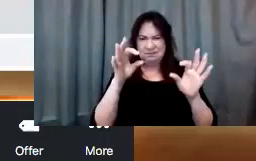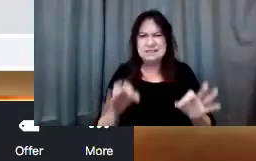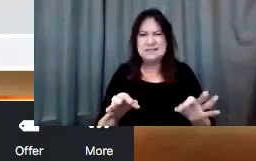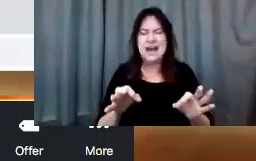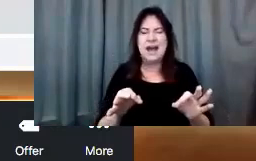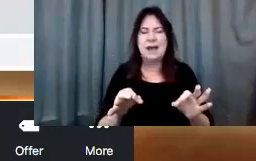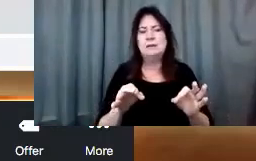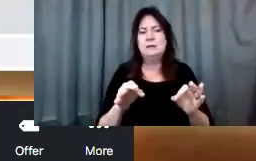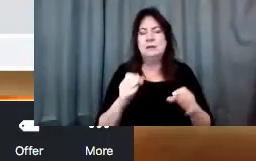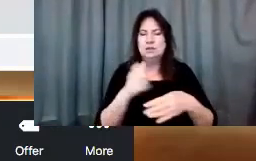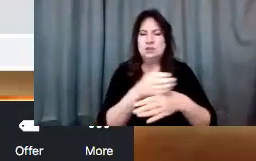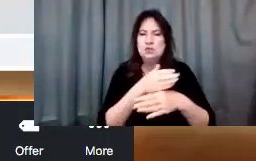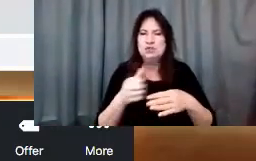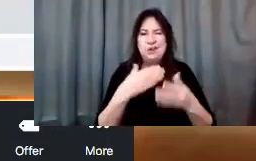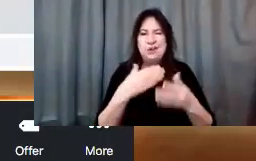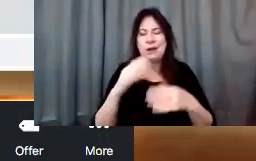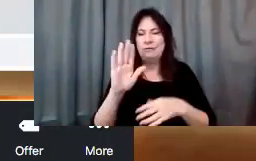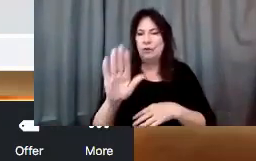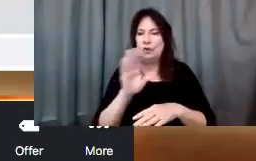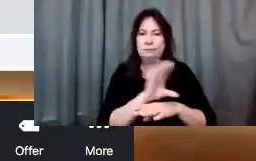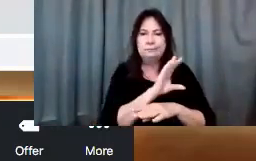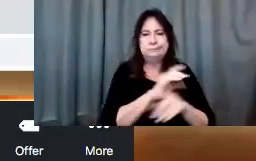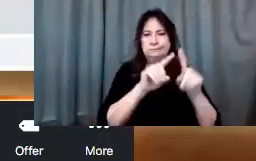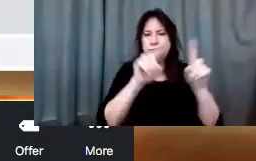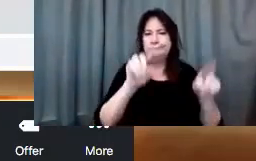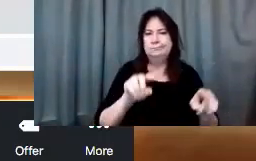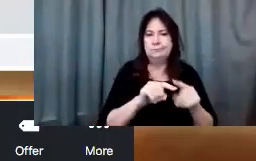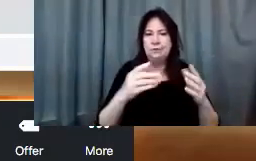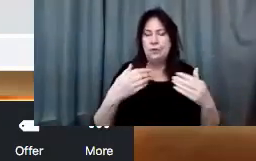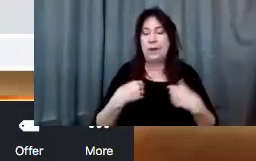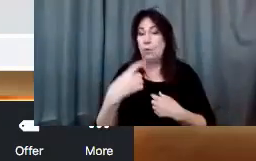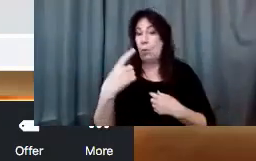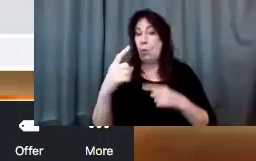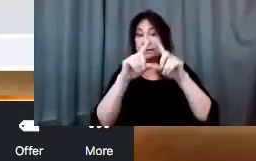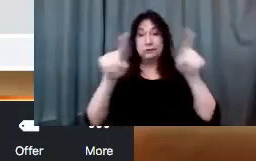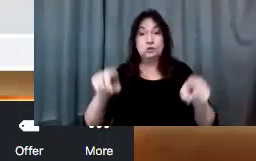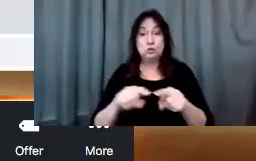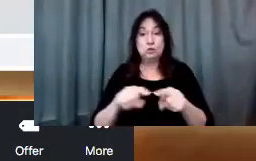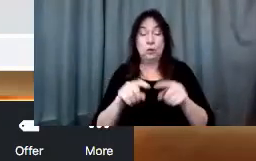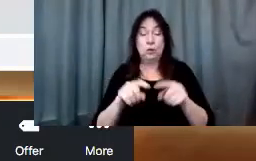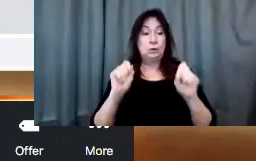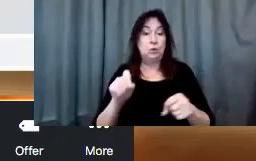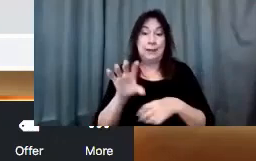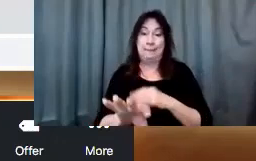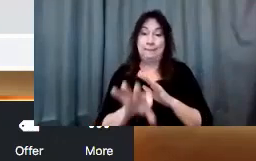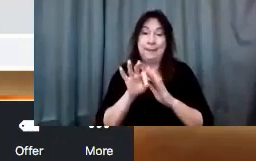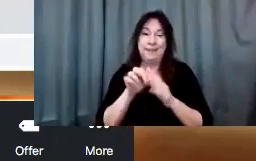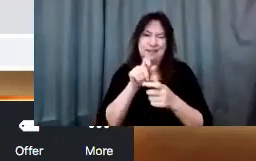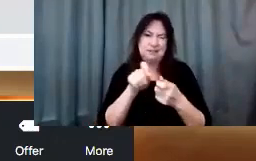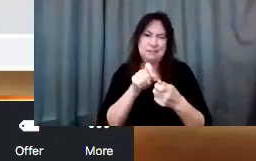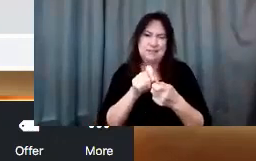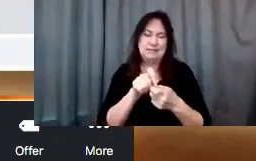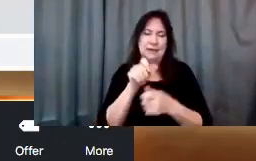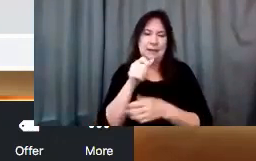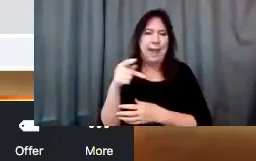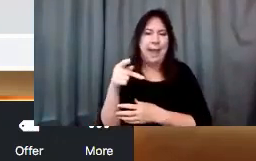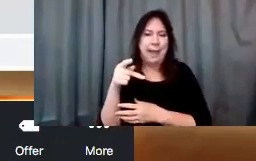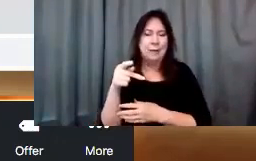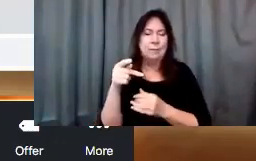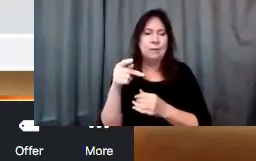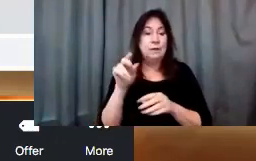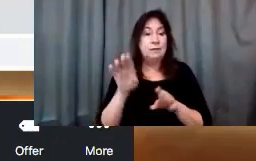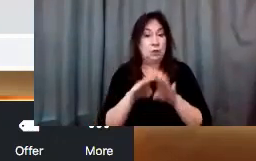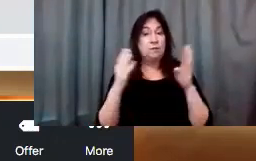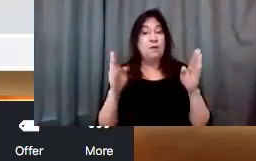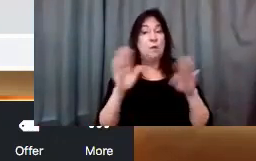open, or if perhaps you only have one screen you're working off of, you can choose a specific application that you have open on